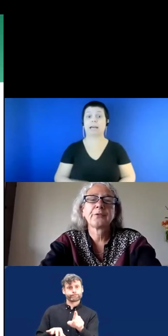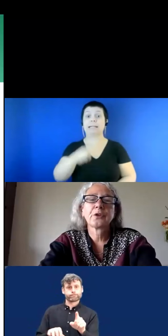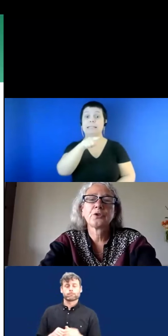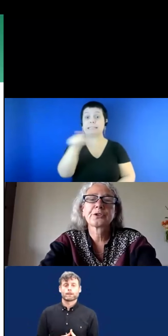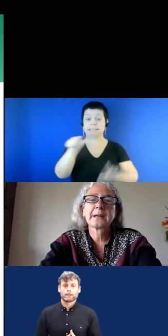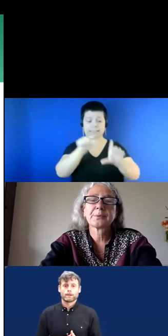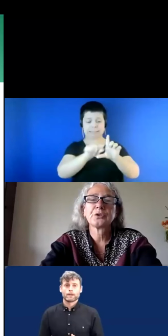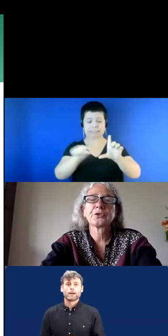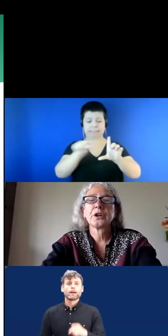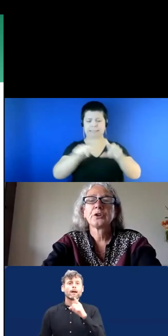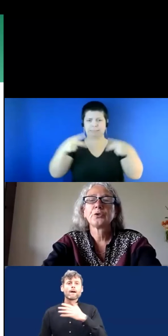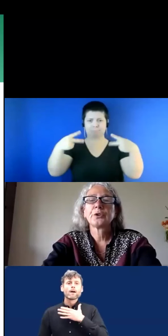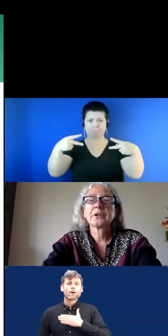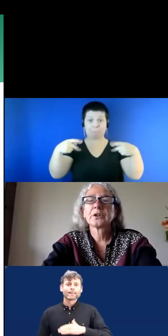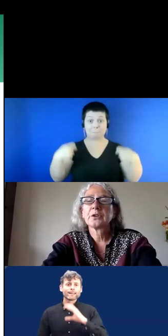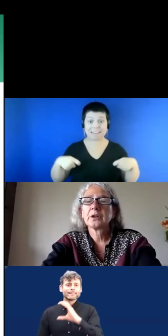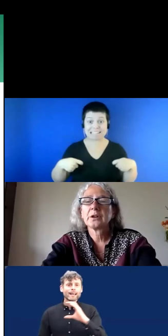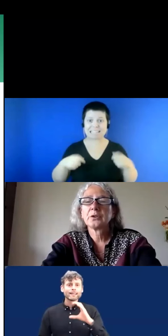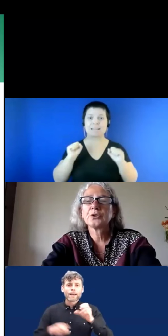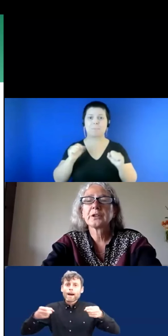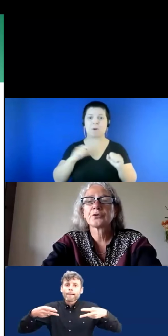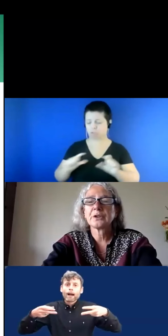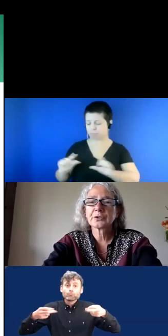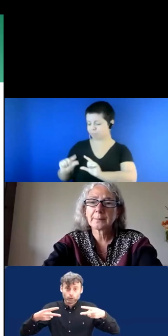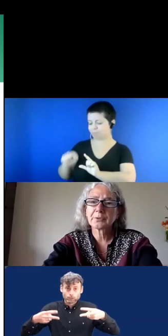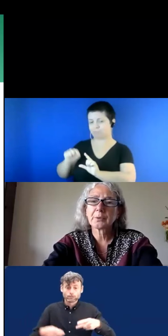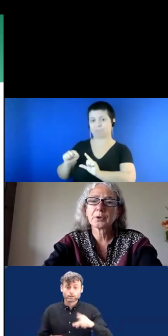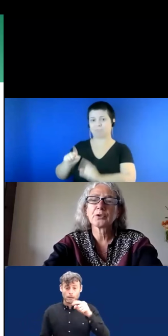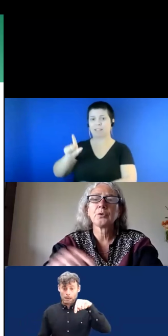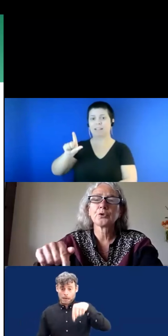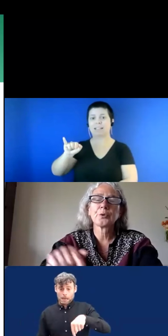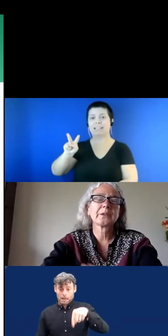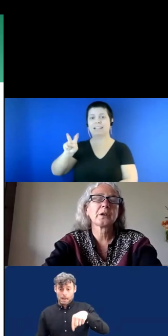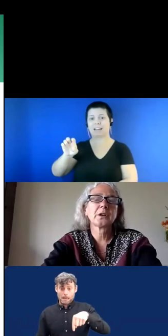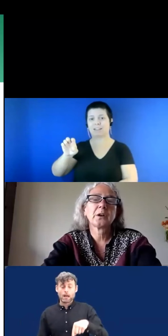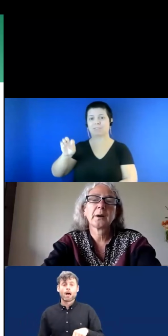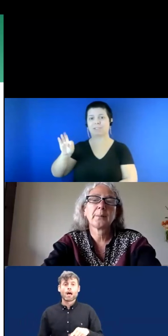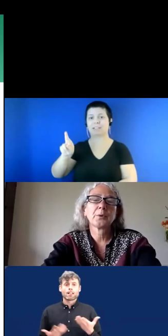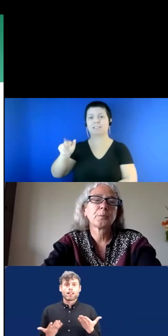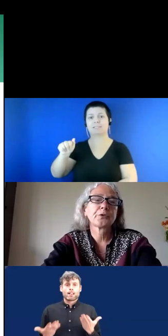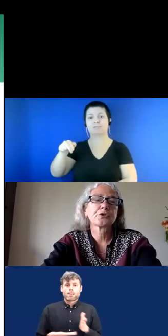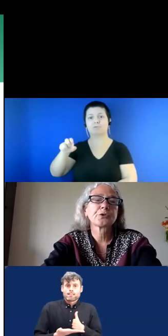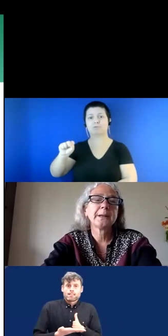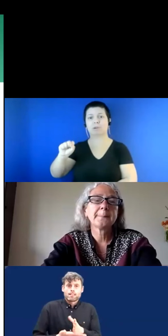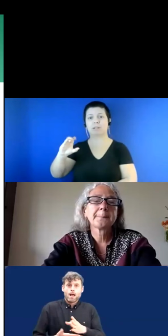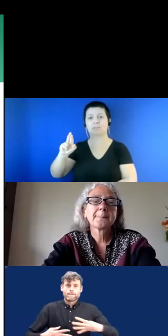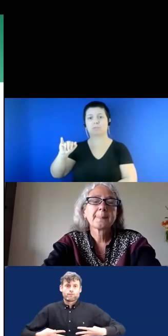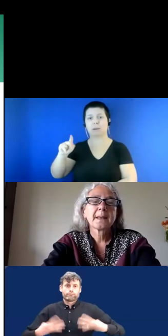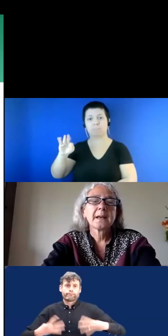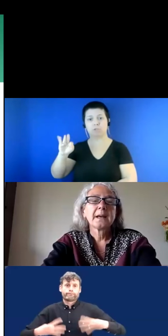live closed captions using the transcript button, also at the bottom of your